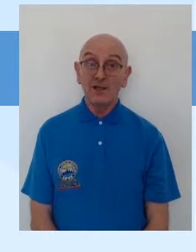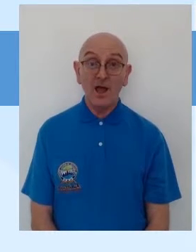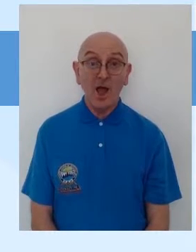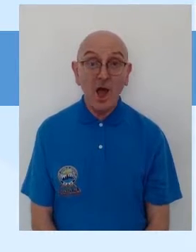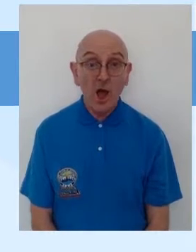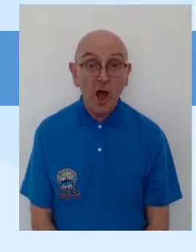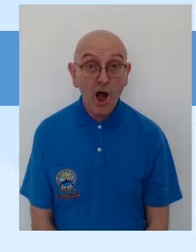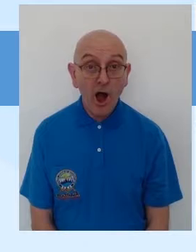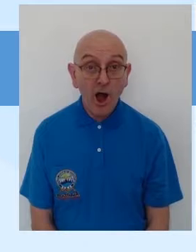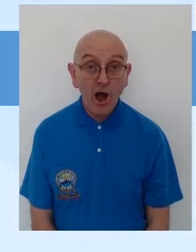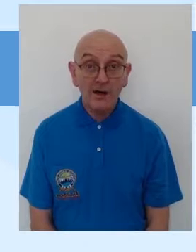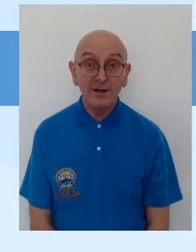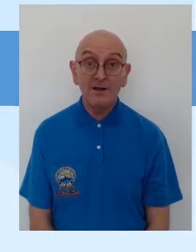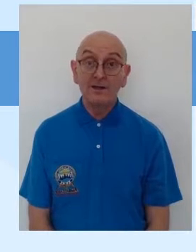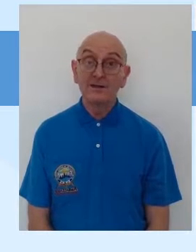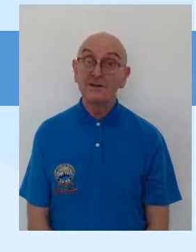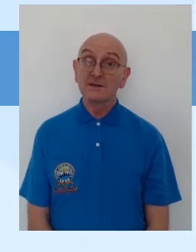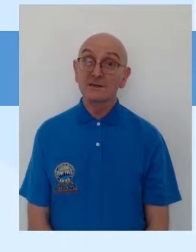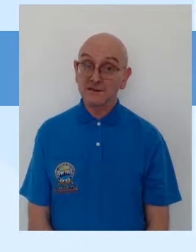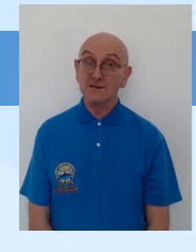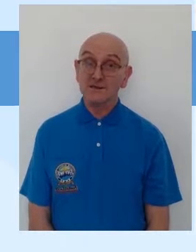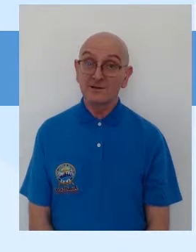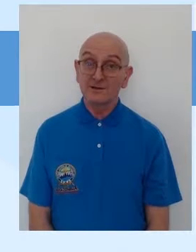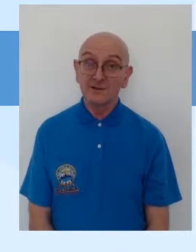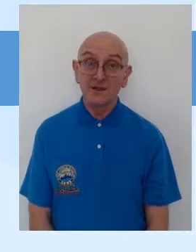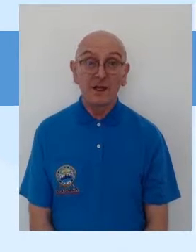L. O.